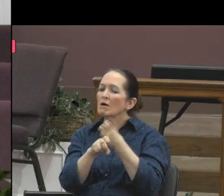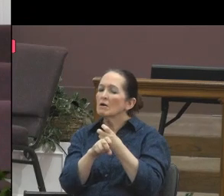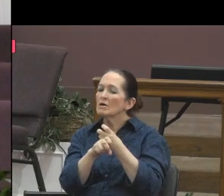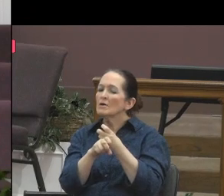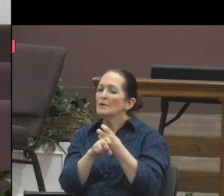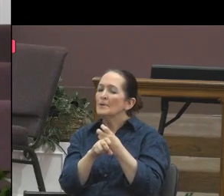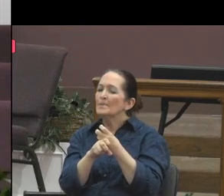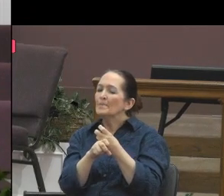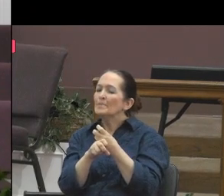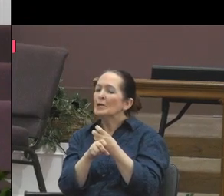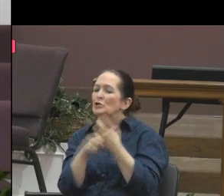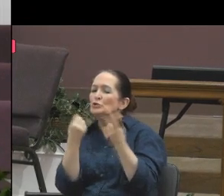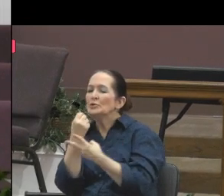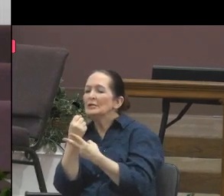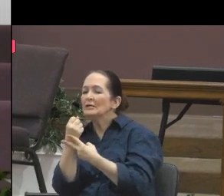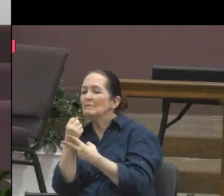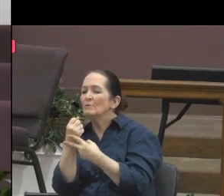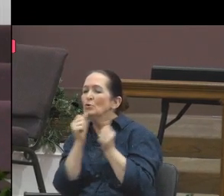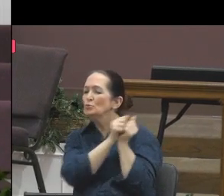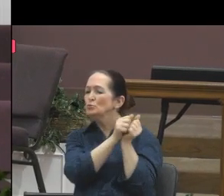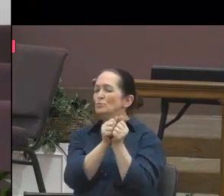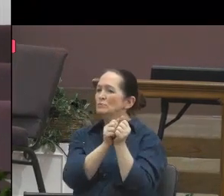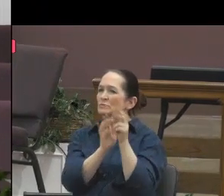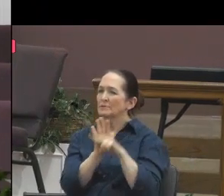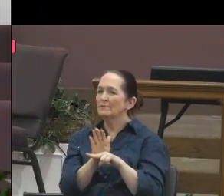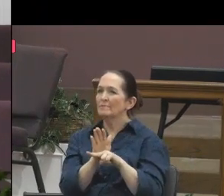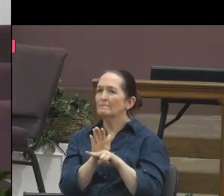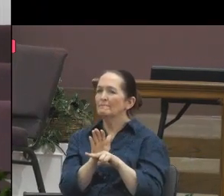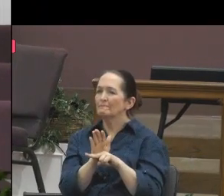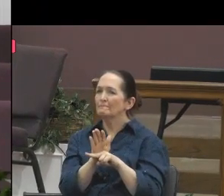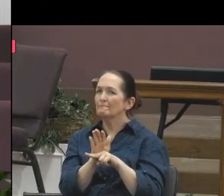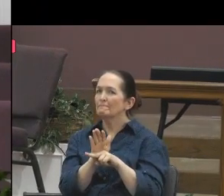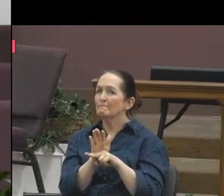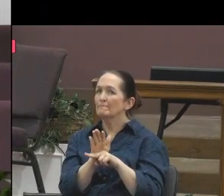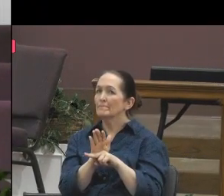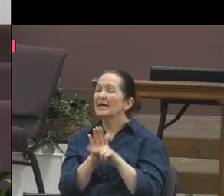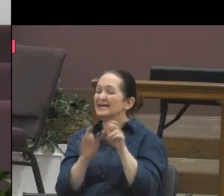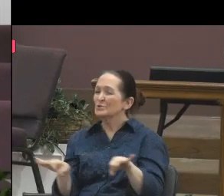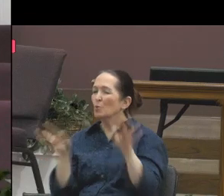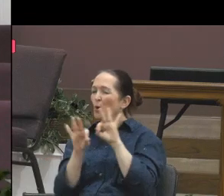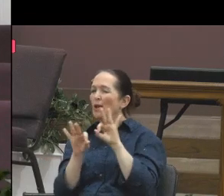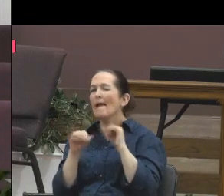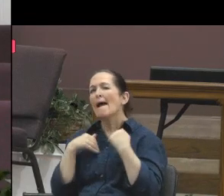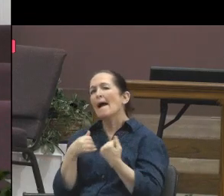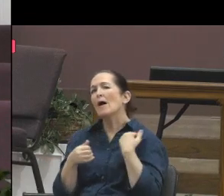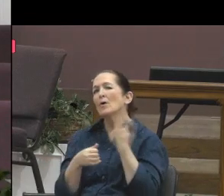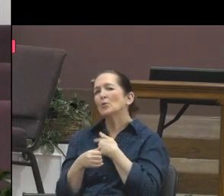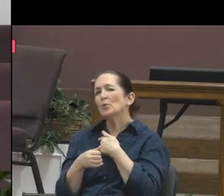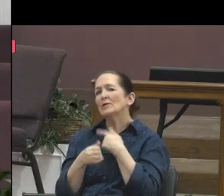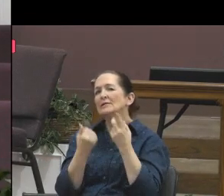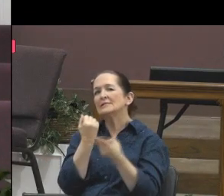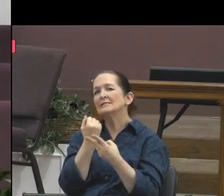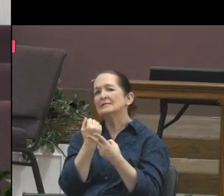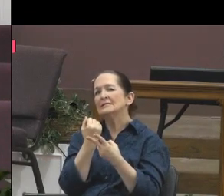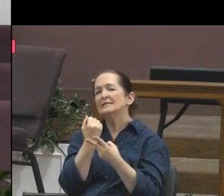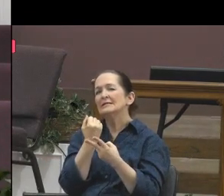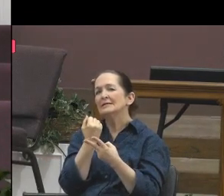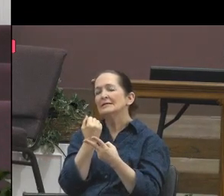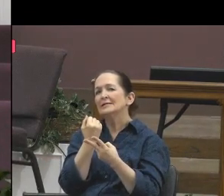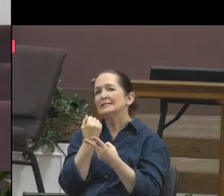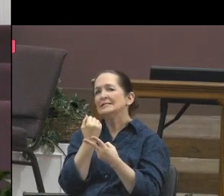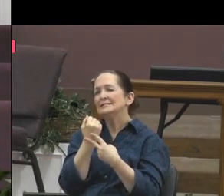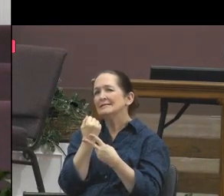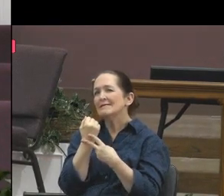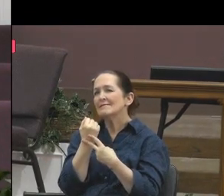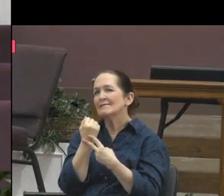And there's where the kicker comes in for us. How do we preserve unity? How are we